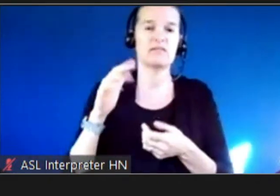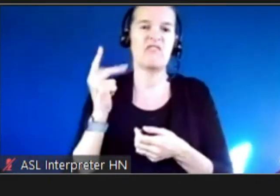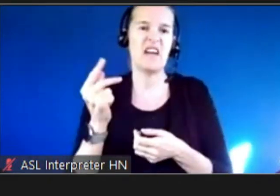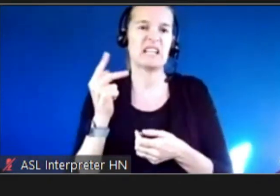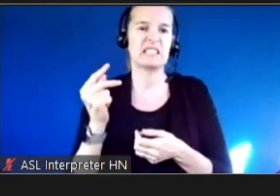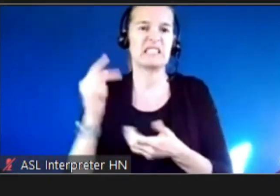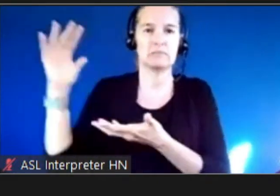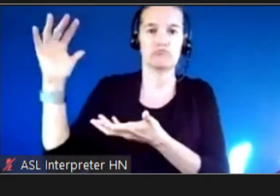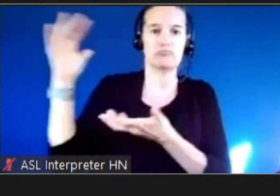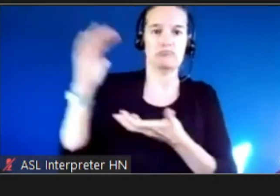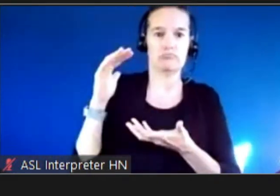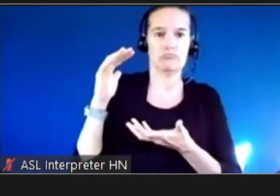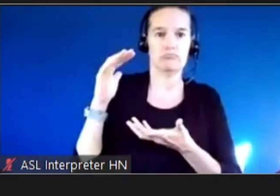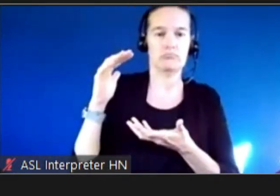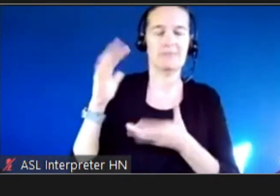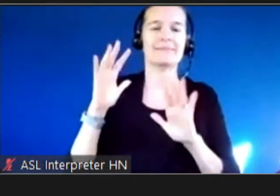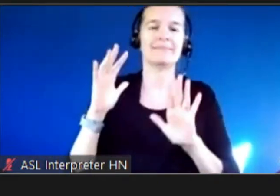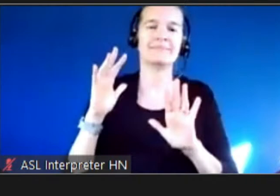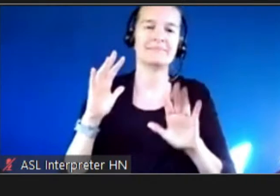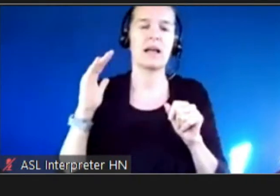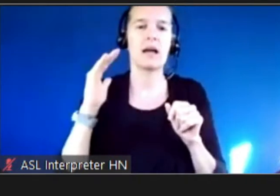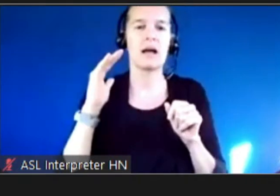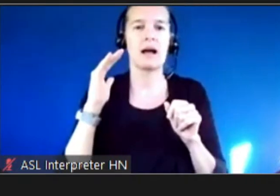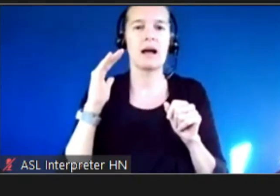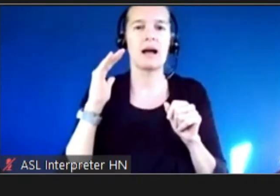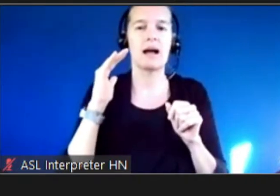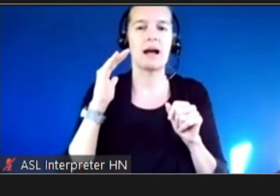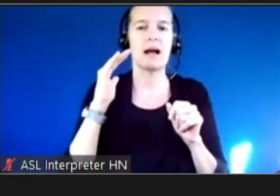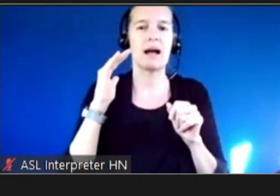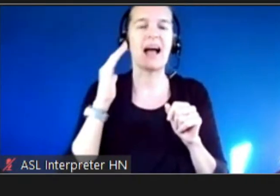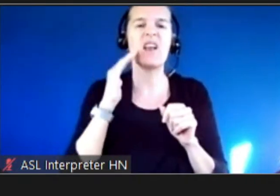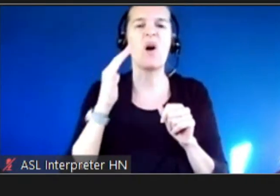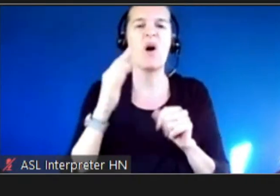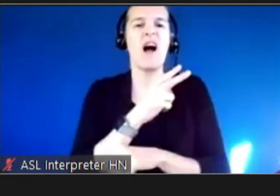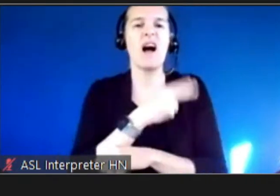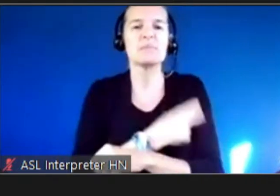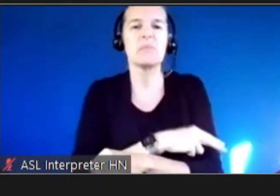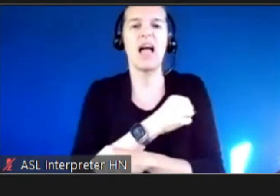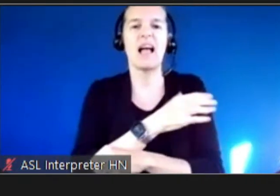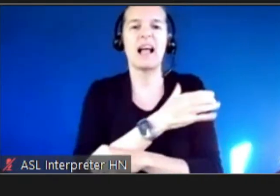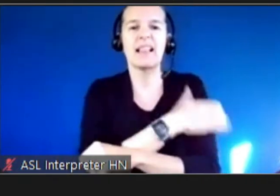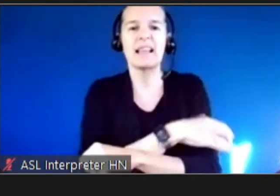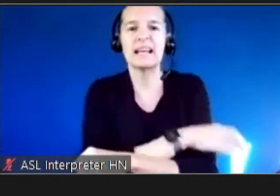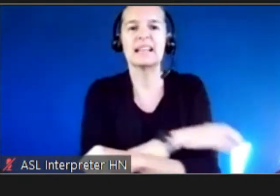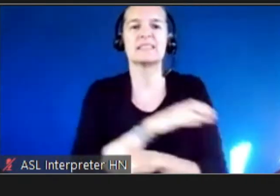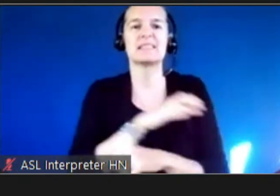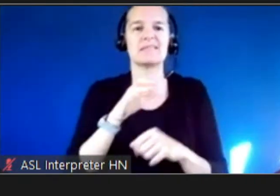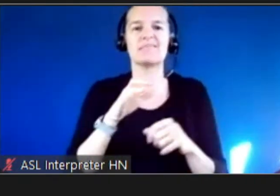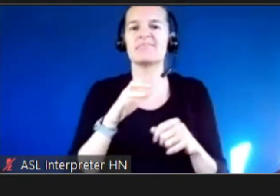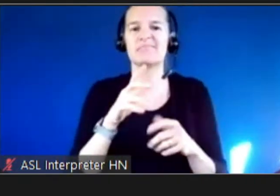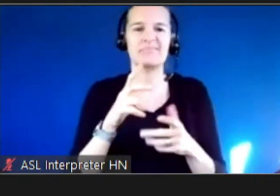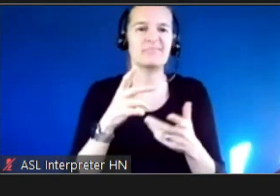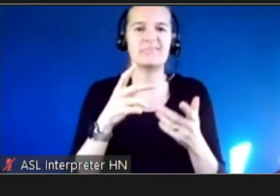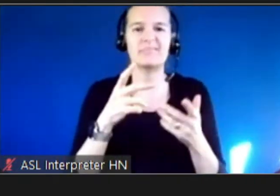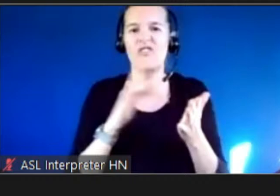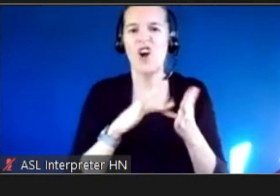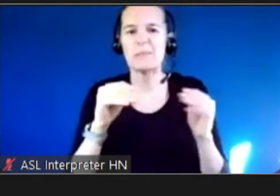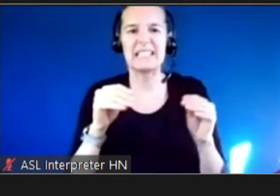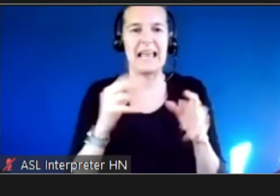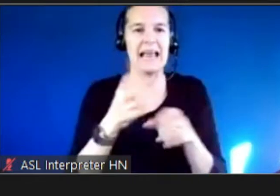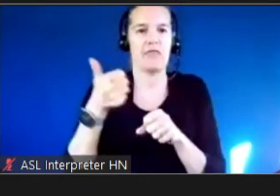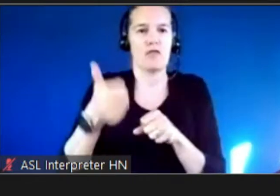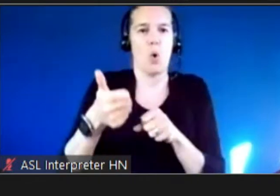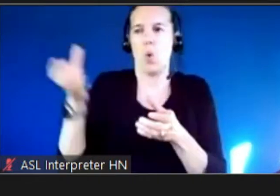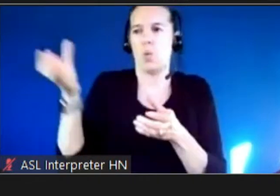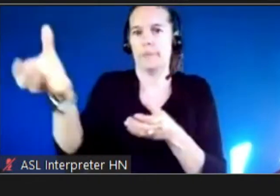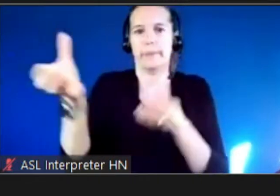have control regarding the hospitals and the clinics and people getting their own batches, but is there a